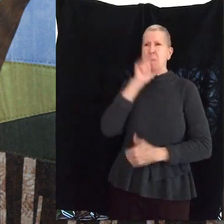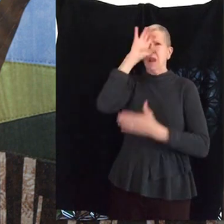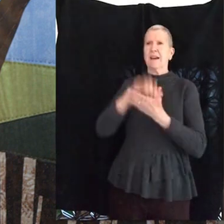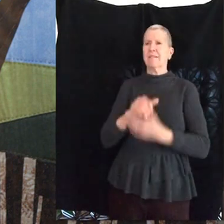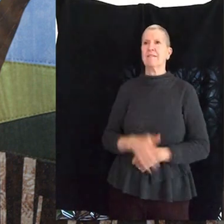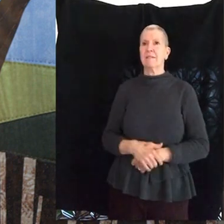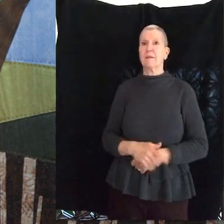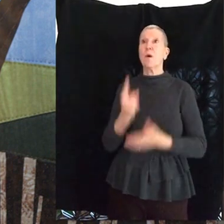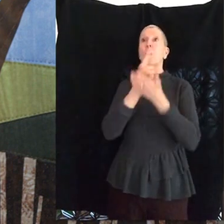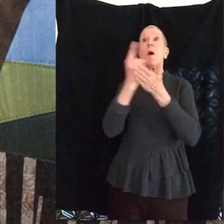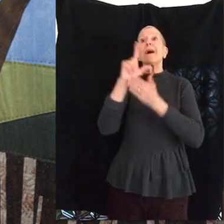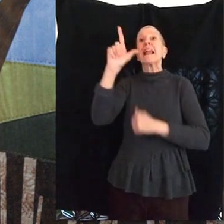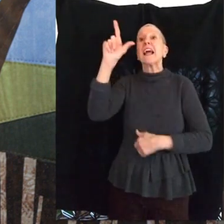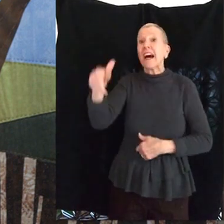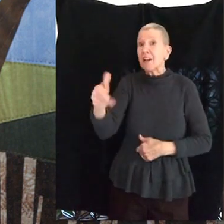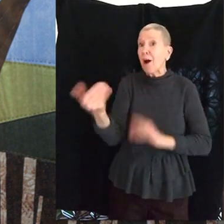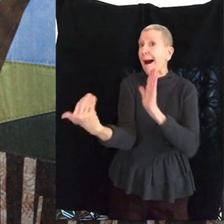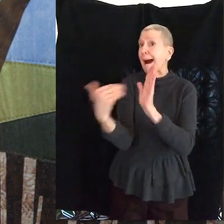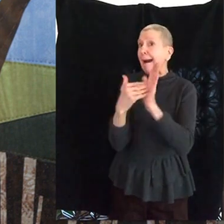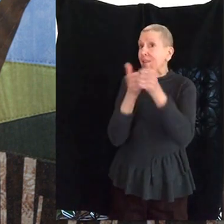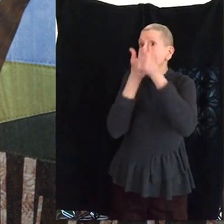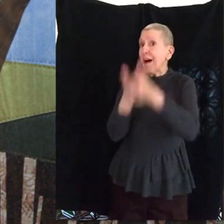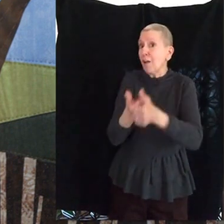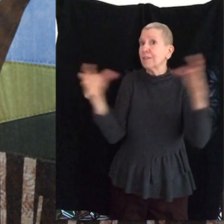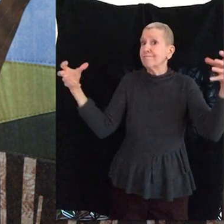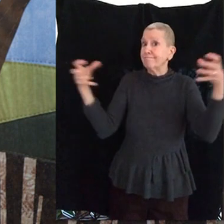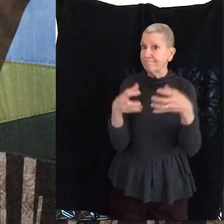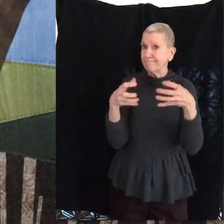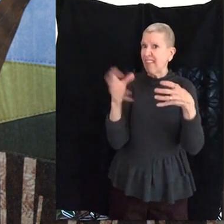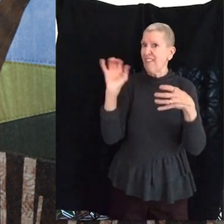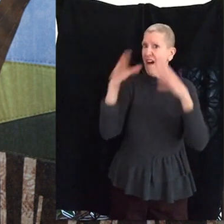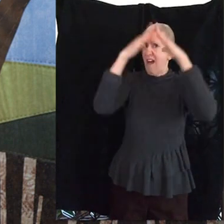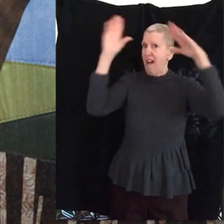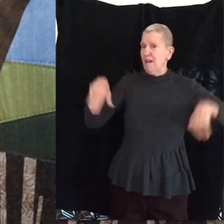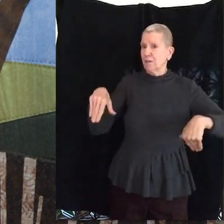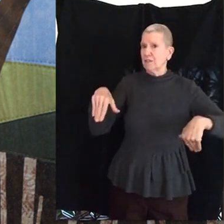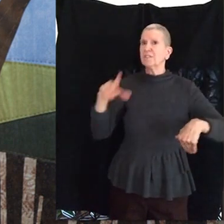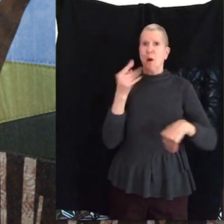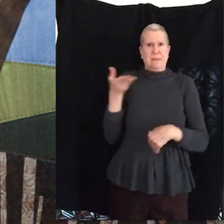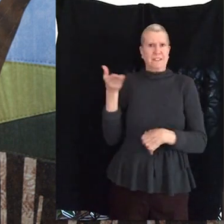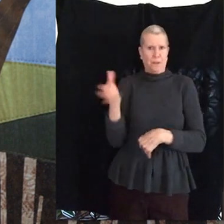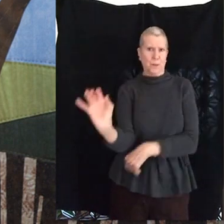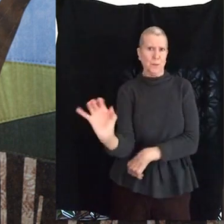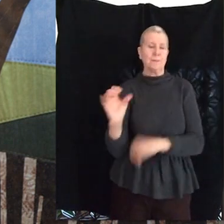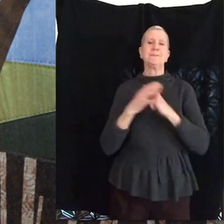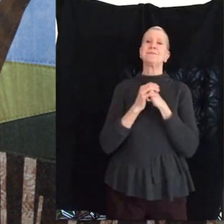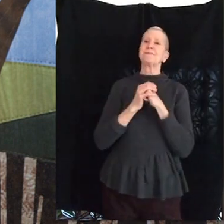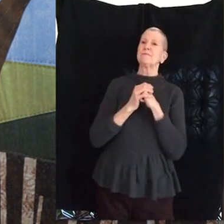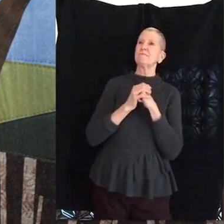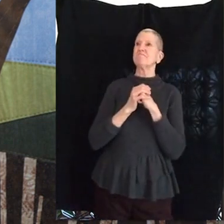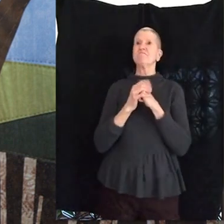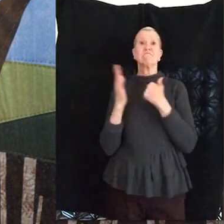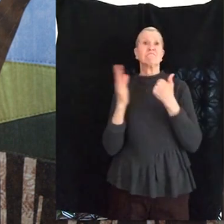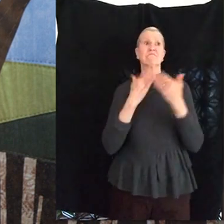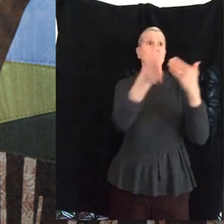later, his disciples were again in the house, and Thomas was with them. Although